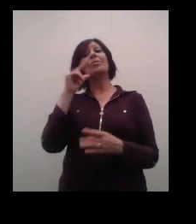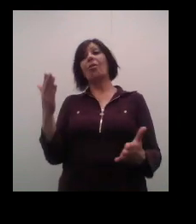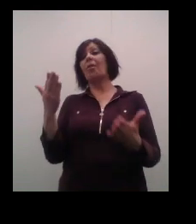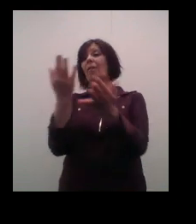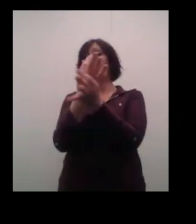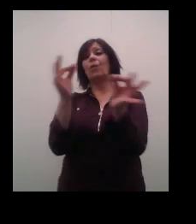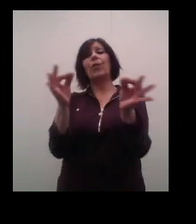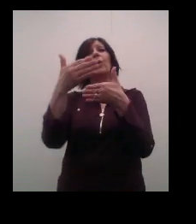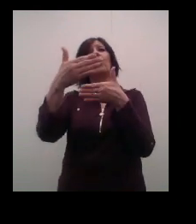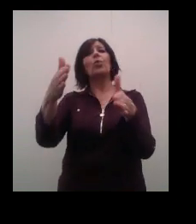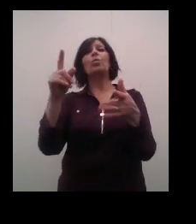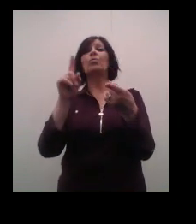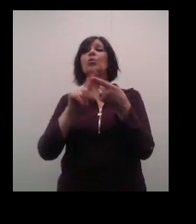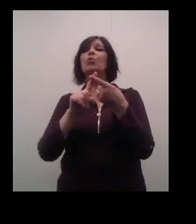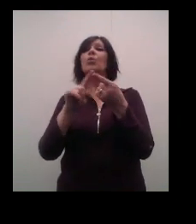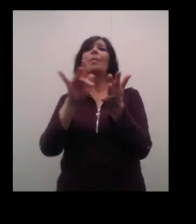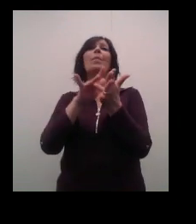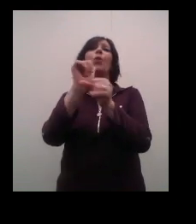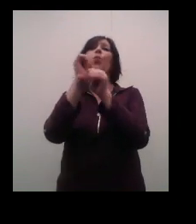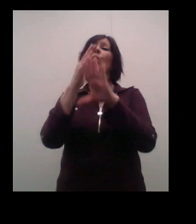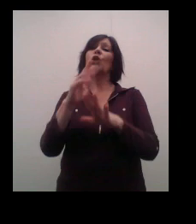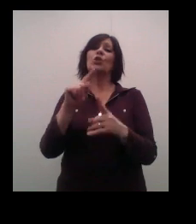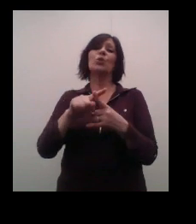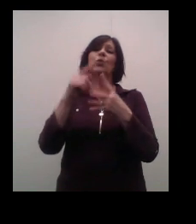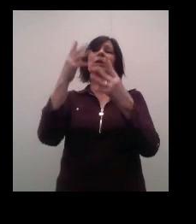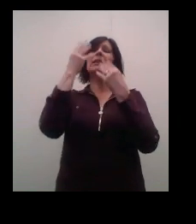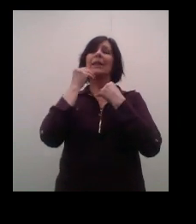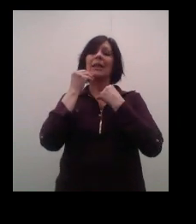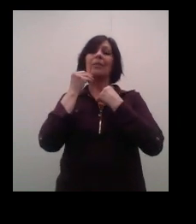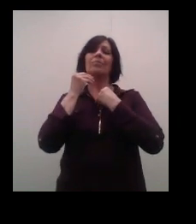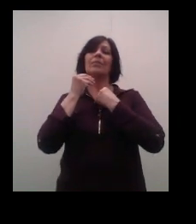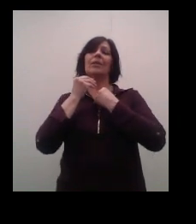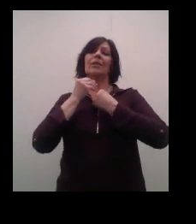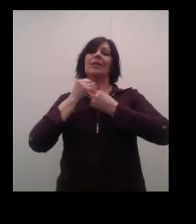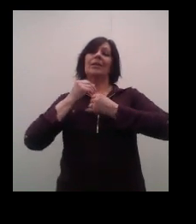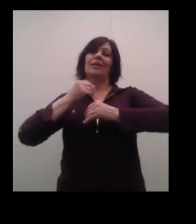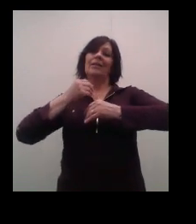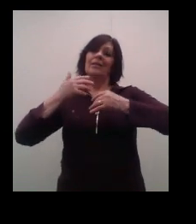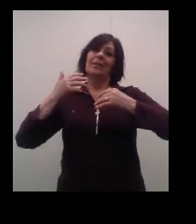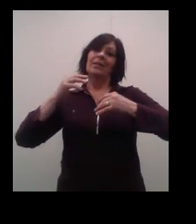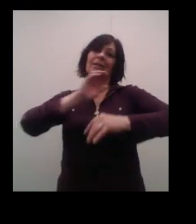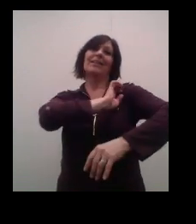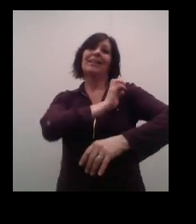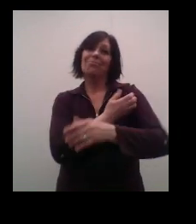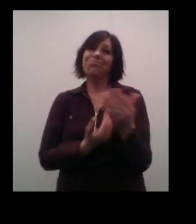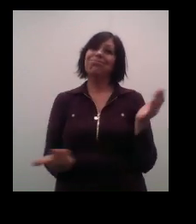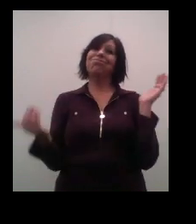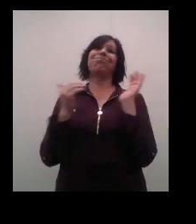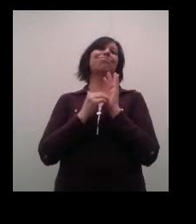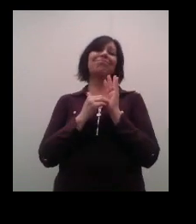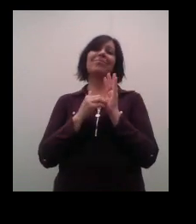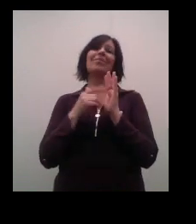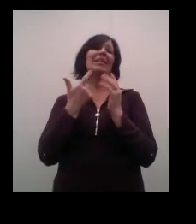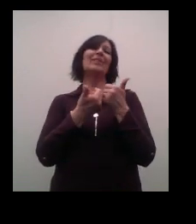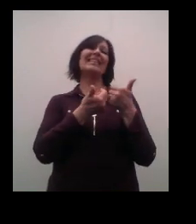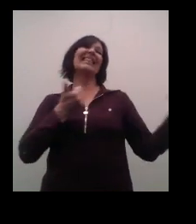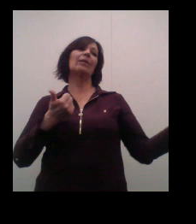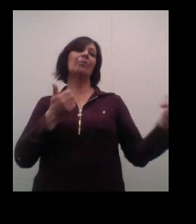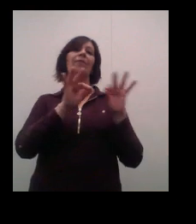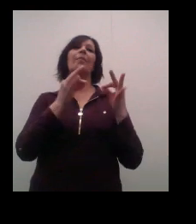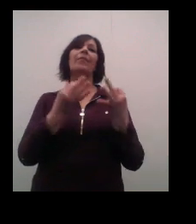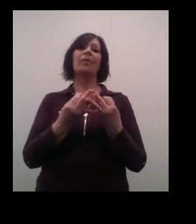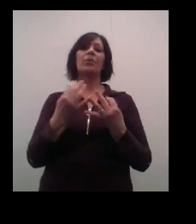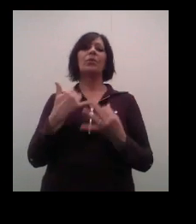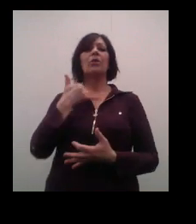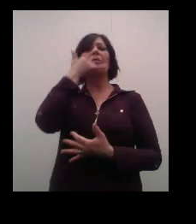rooms to frontline medical workers to sleep, recharge, and isolate from their families. You should call the number on the